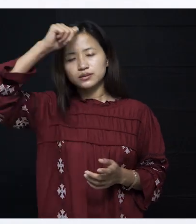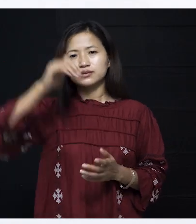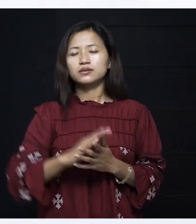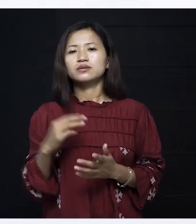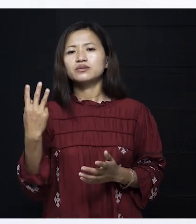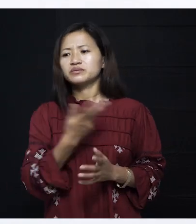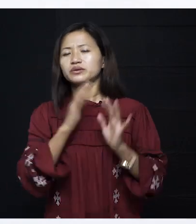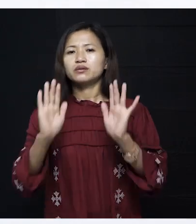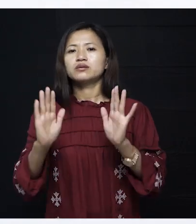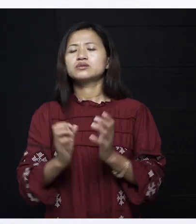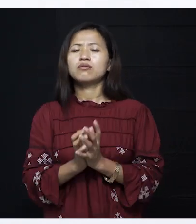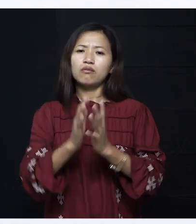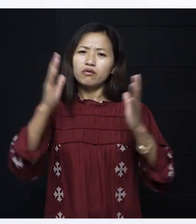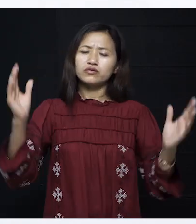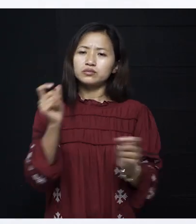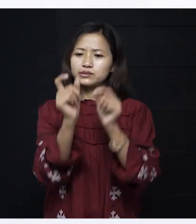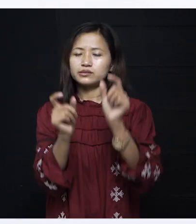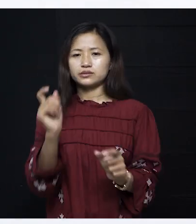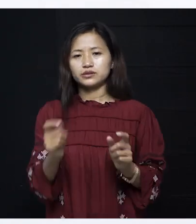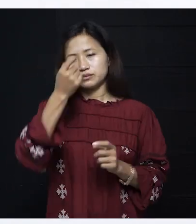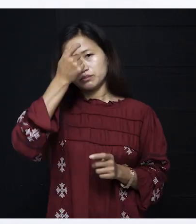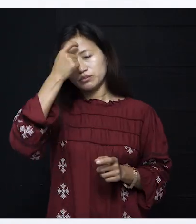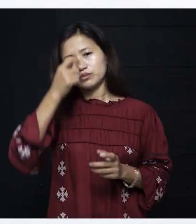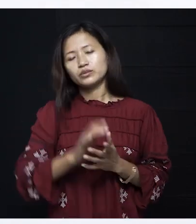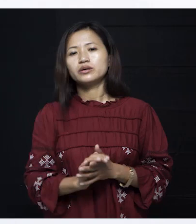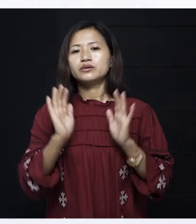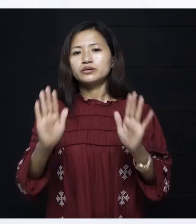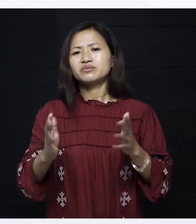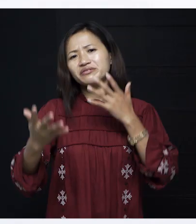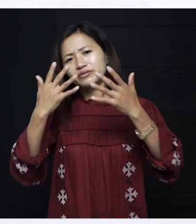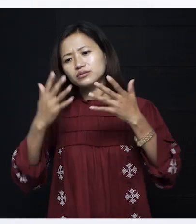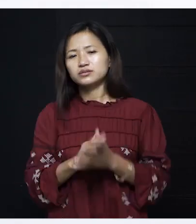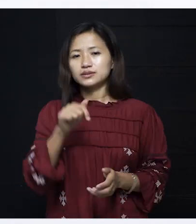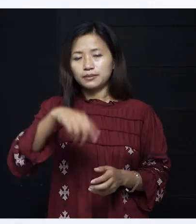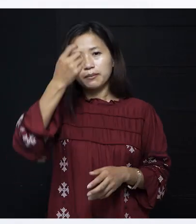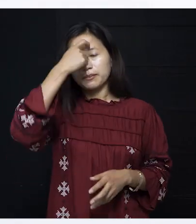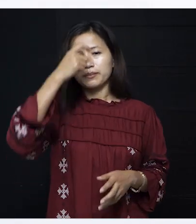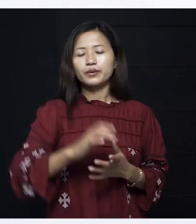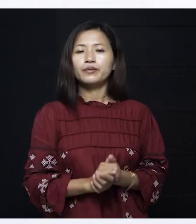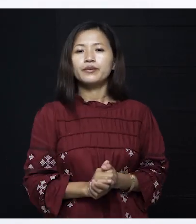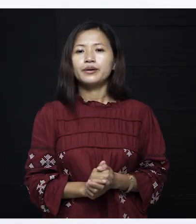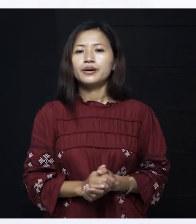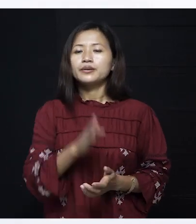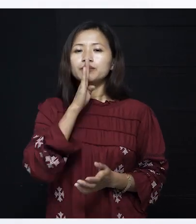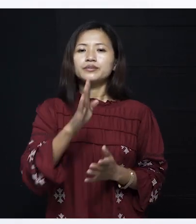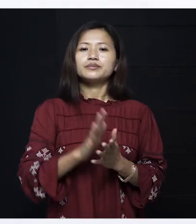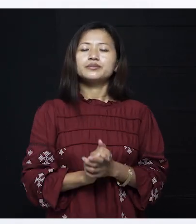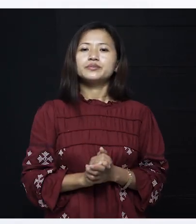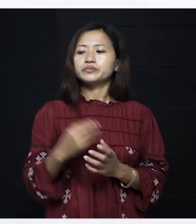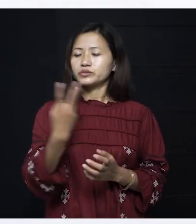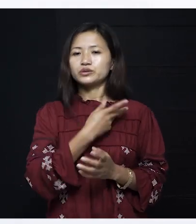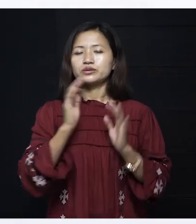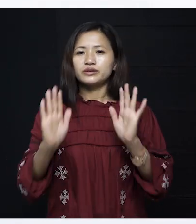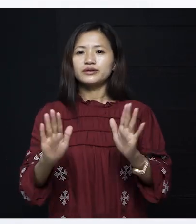we have this overpopulation problem. We have this problem, we are facing this problem because we